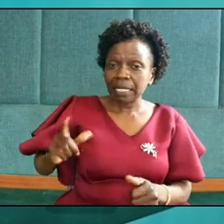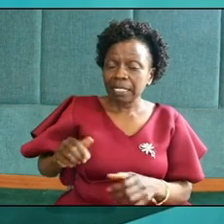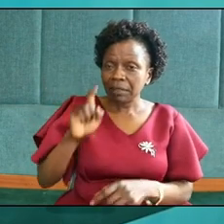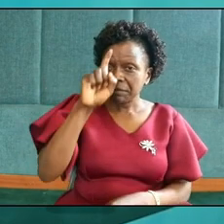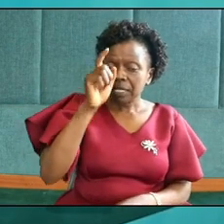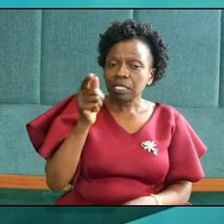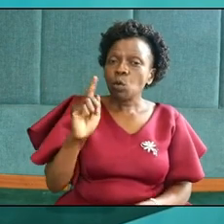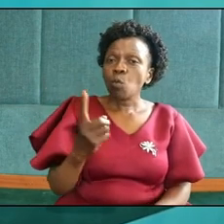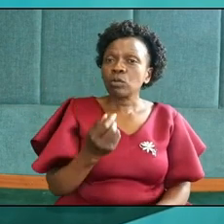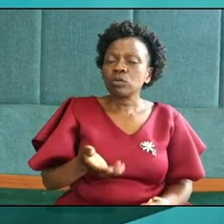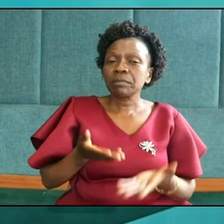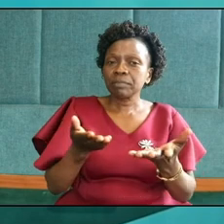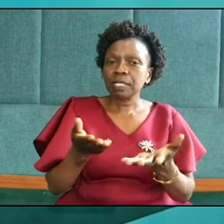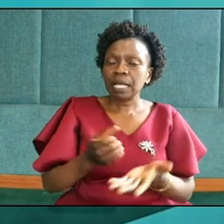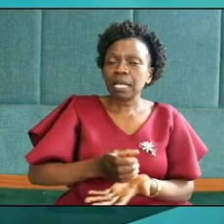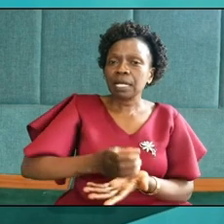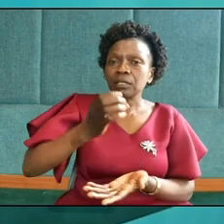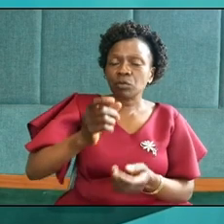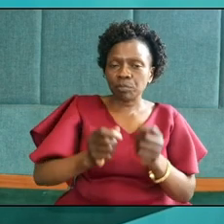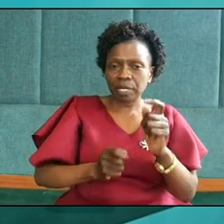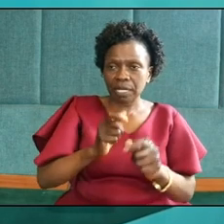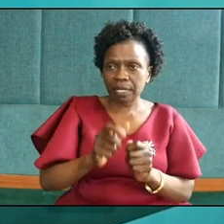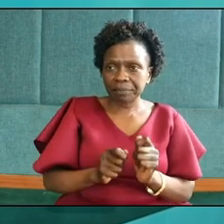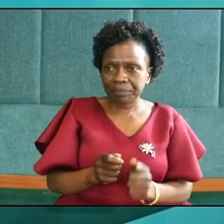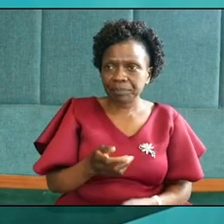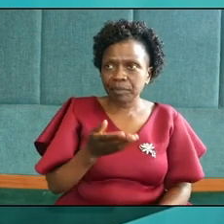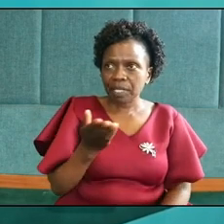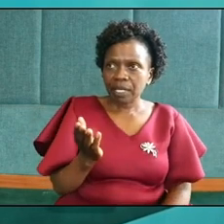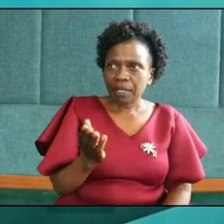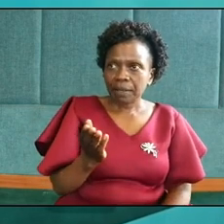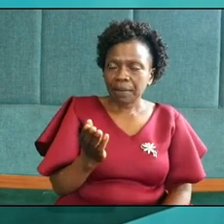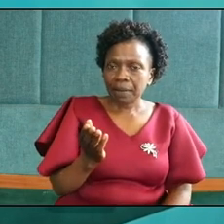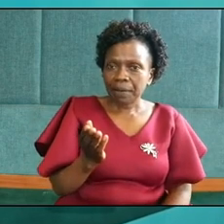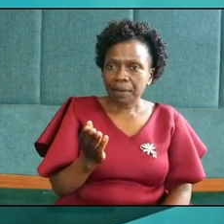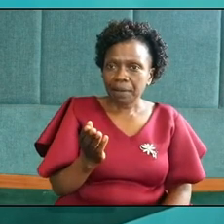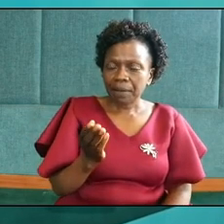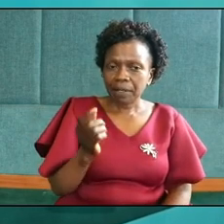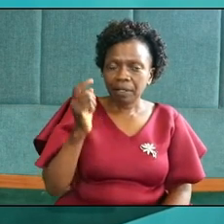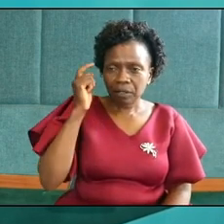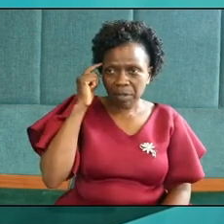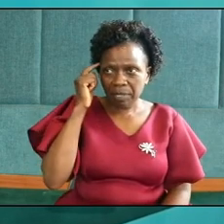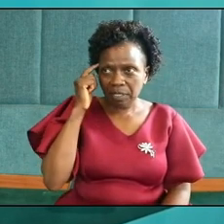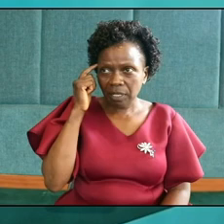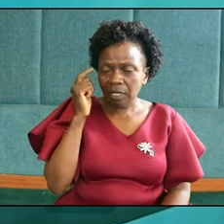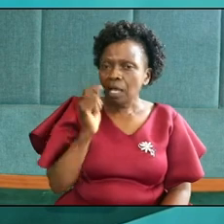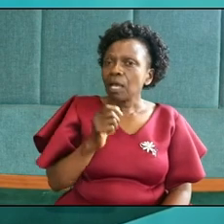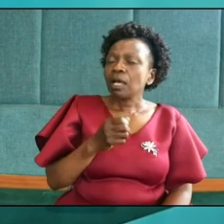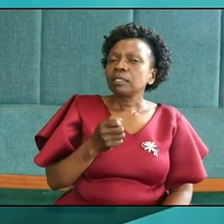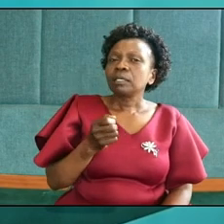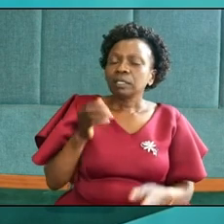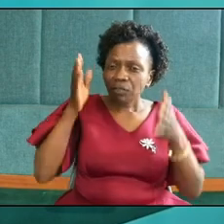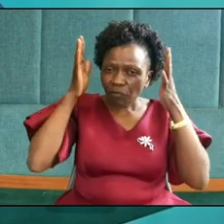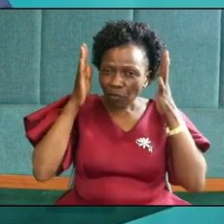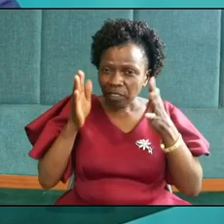who had given me the glass of milk. He dedicated all his might and expertise to ensure